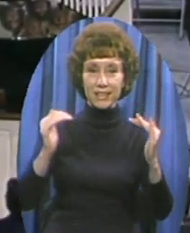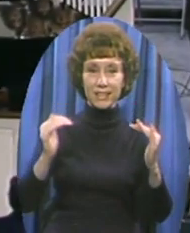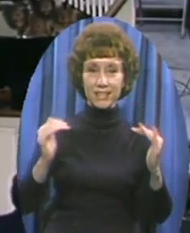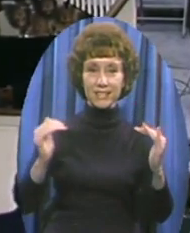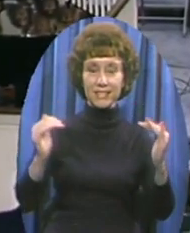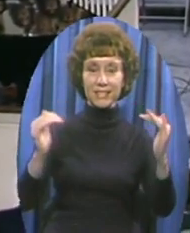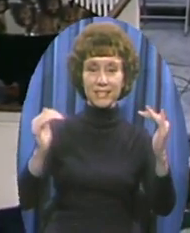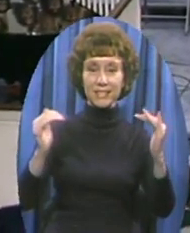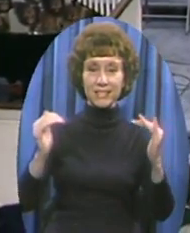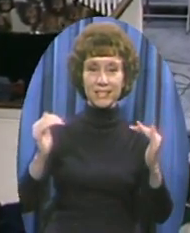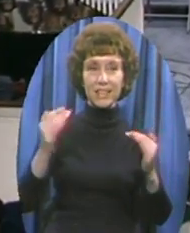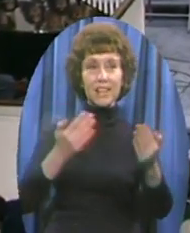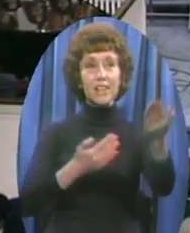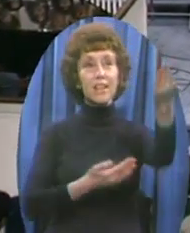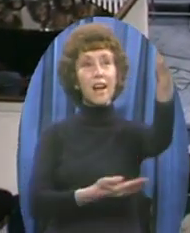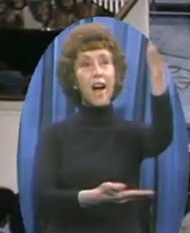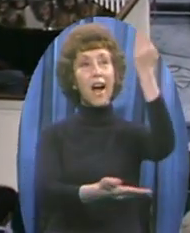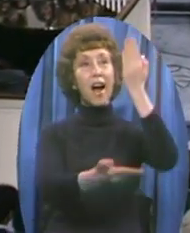back.